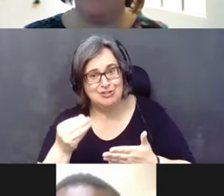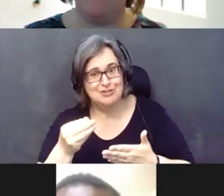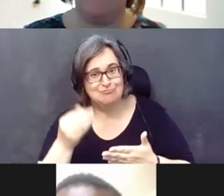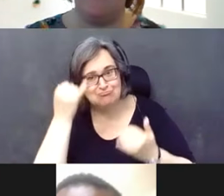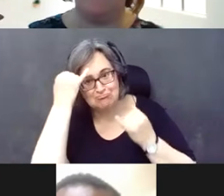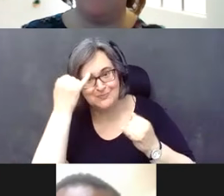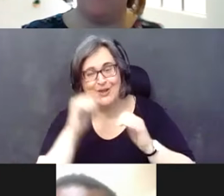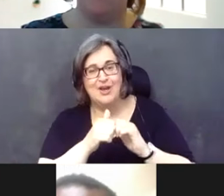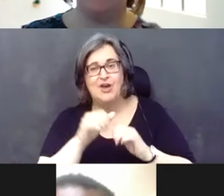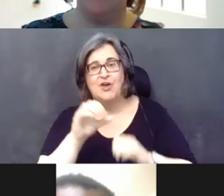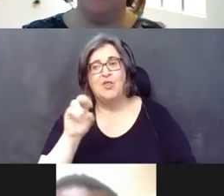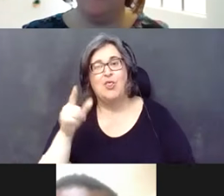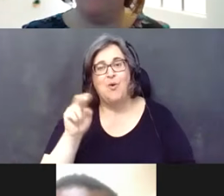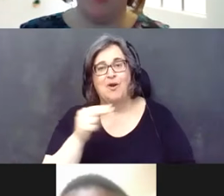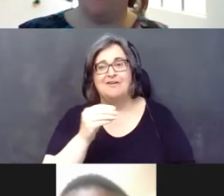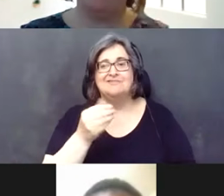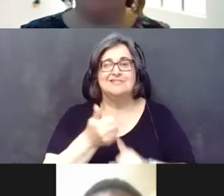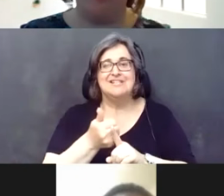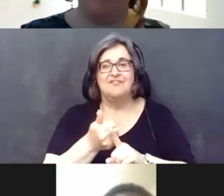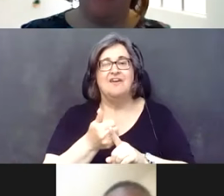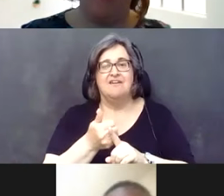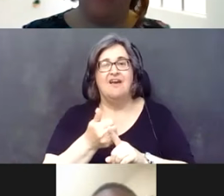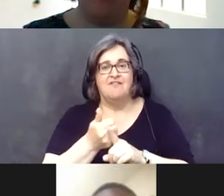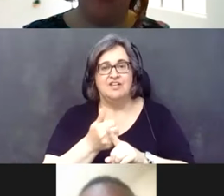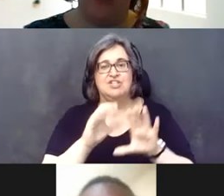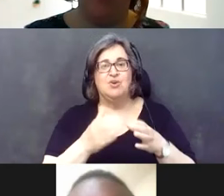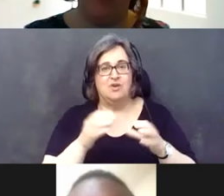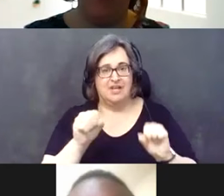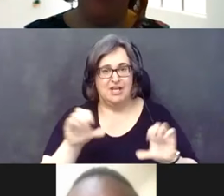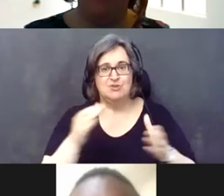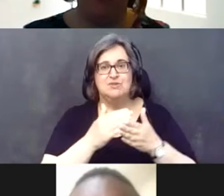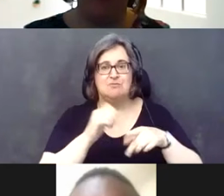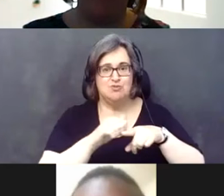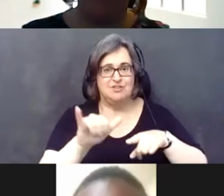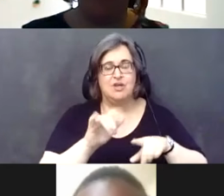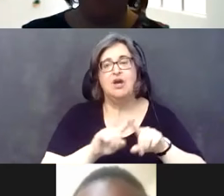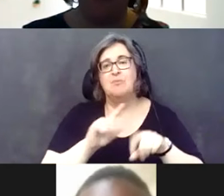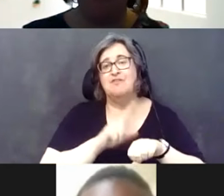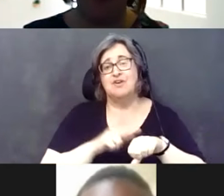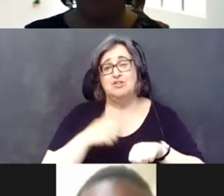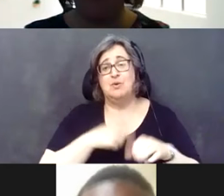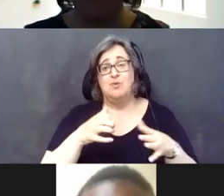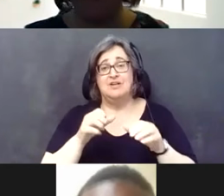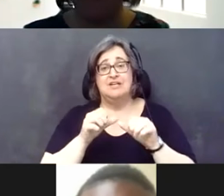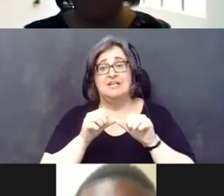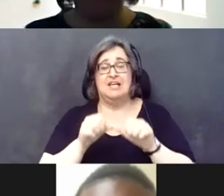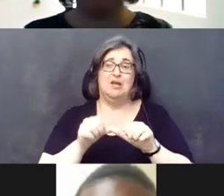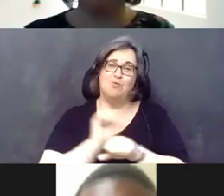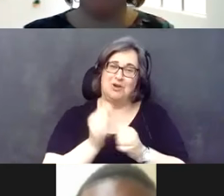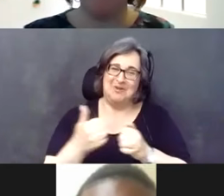Oregon Self-Advocacy Coalition might also start doing some of this training work. But of course, we also want you to keep working with